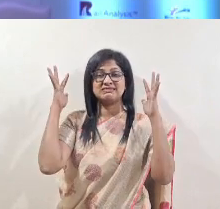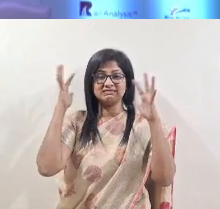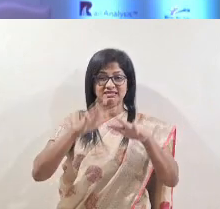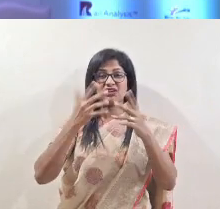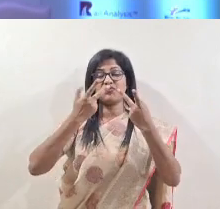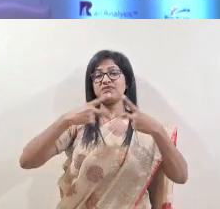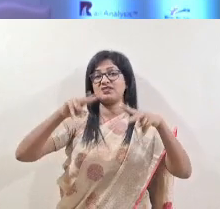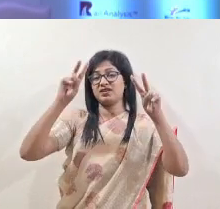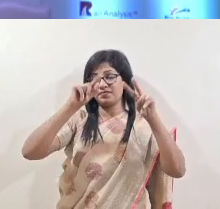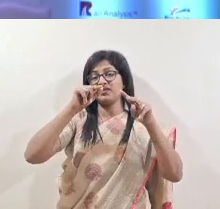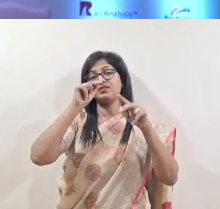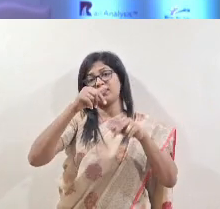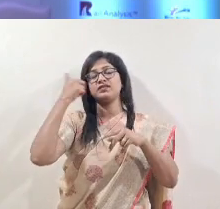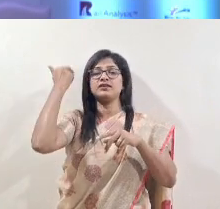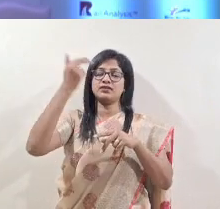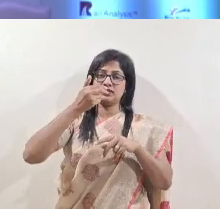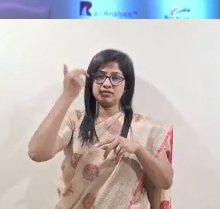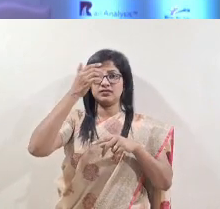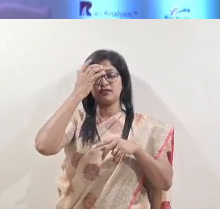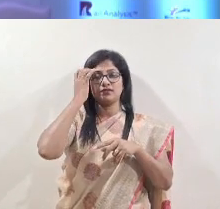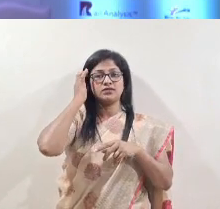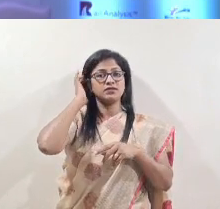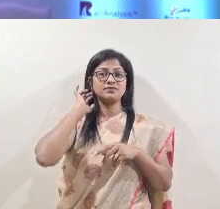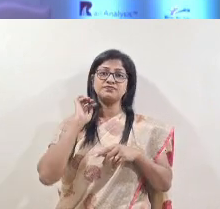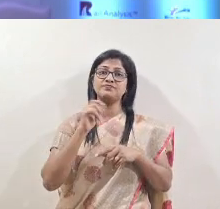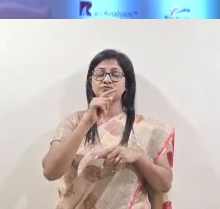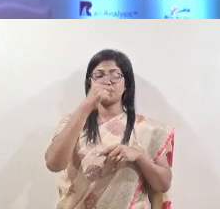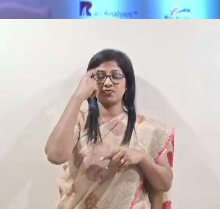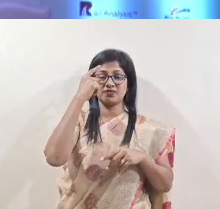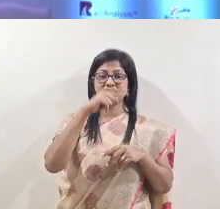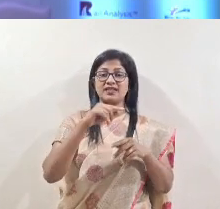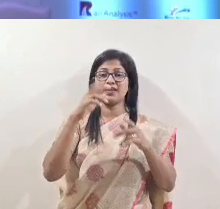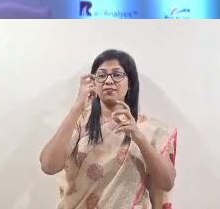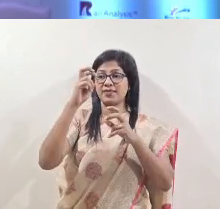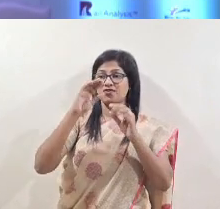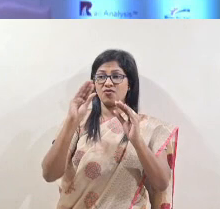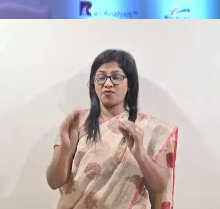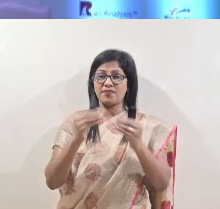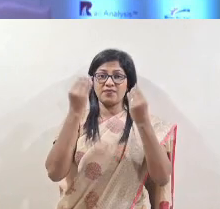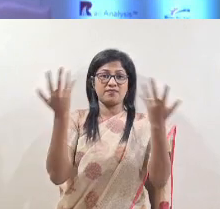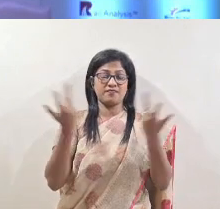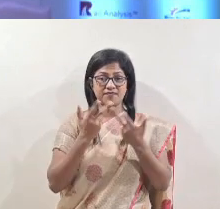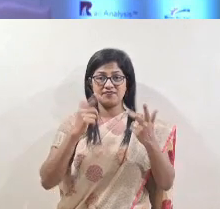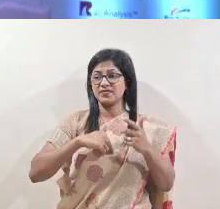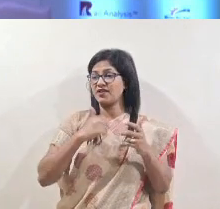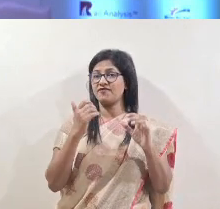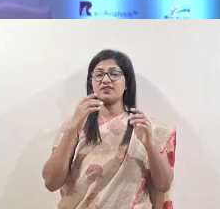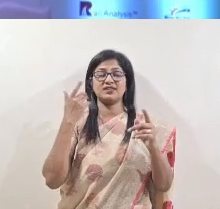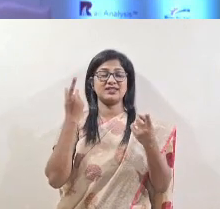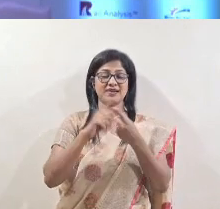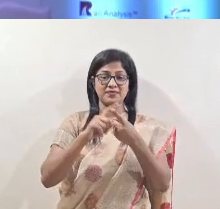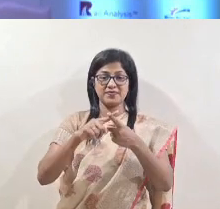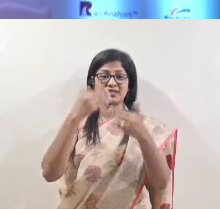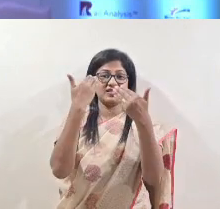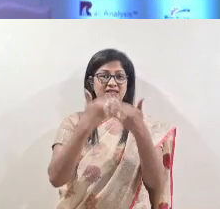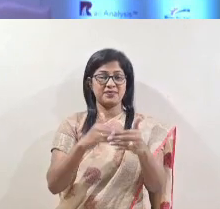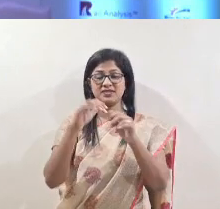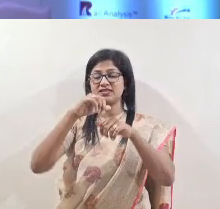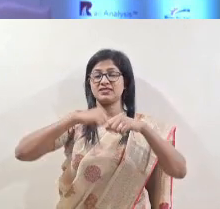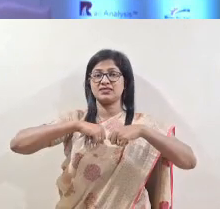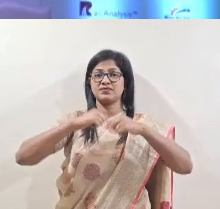was one of the reasons. How do you think a metro station could improve to address the discomfort caused by limited